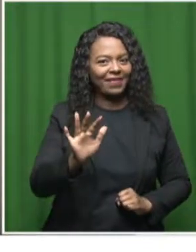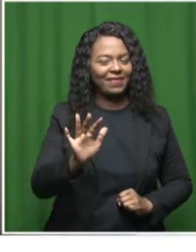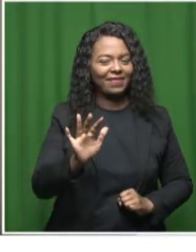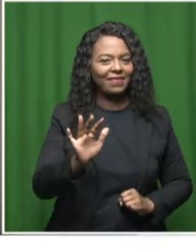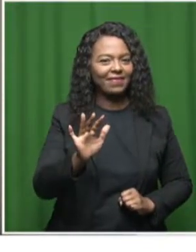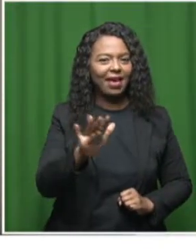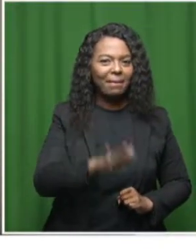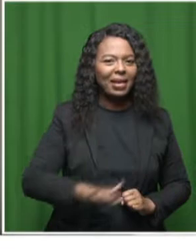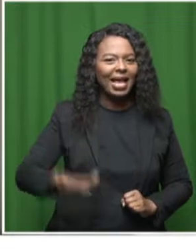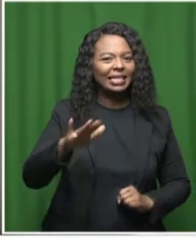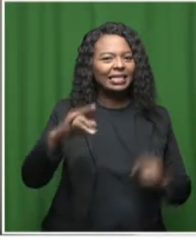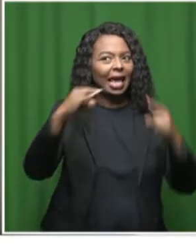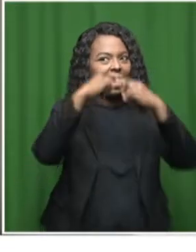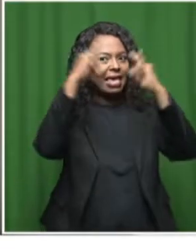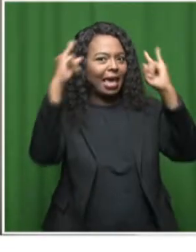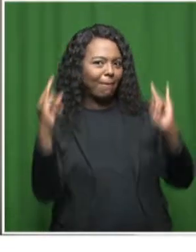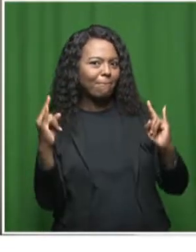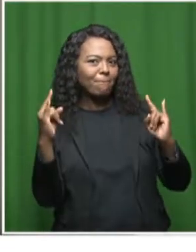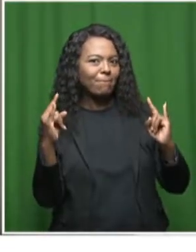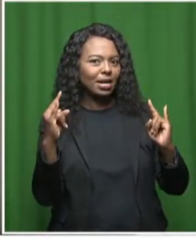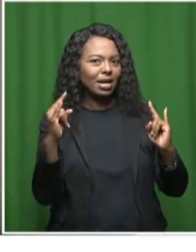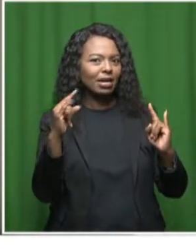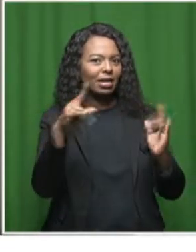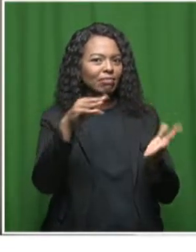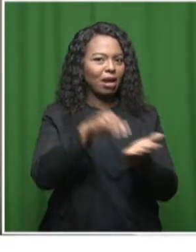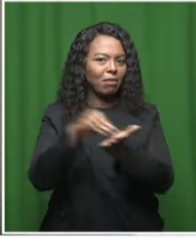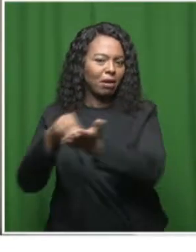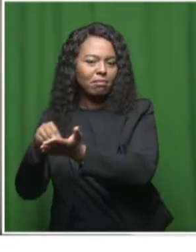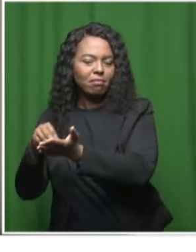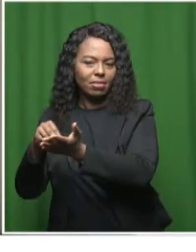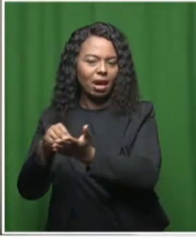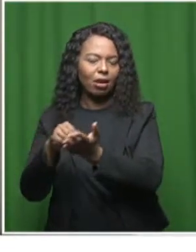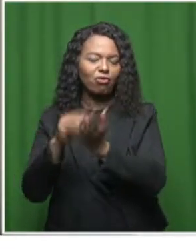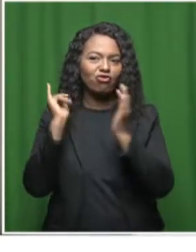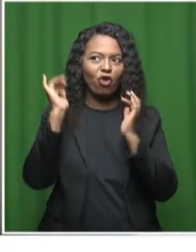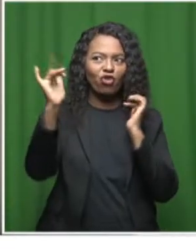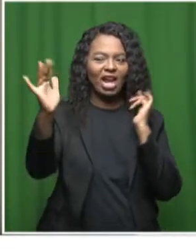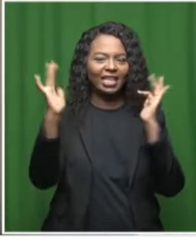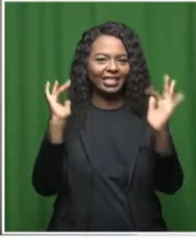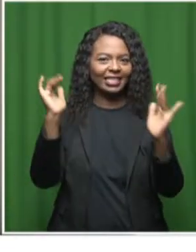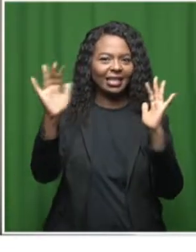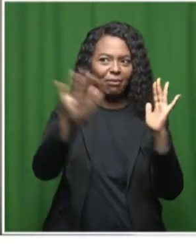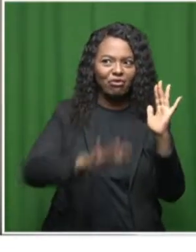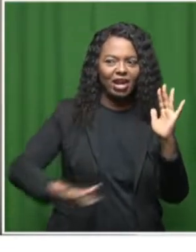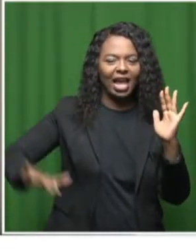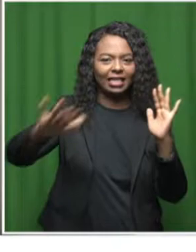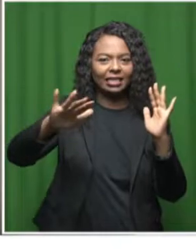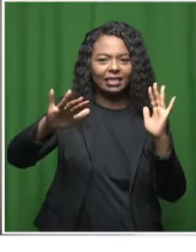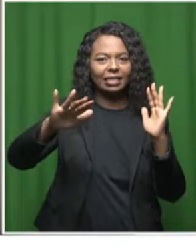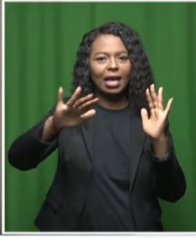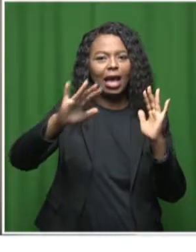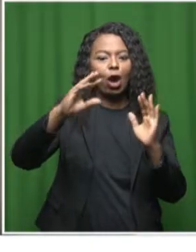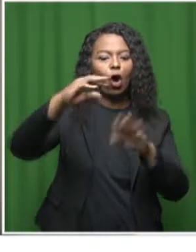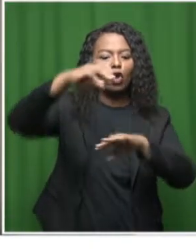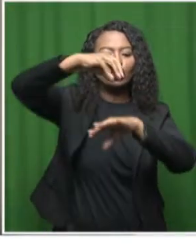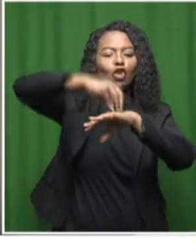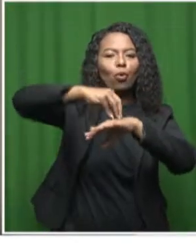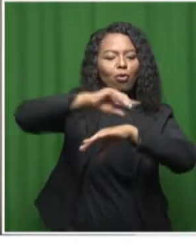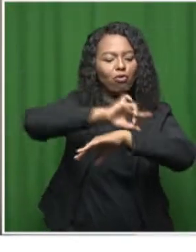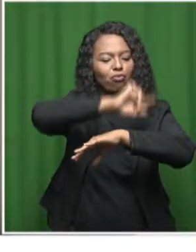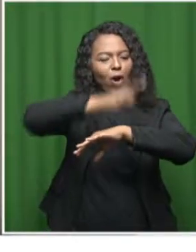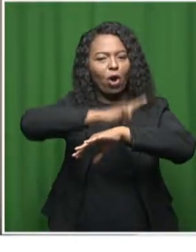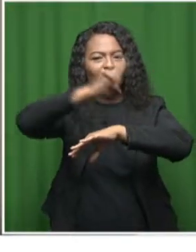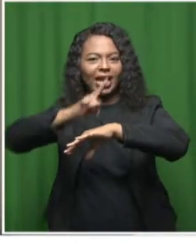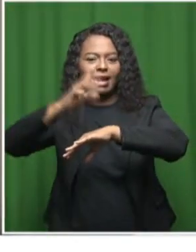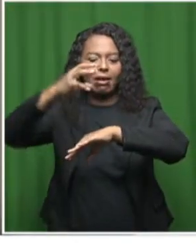camping sites, and they're all set in really, beautiful either forest areas or perched up on top of the mountain next to a waterfall. They just